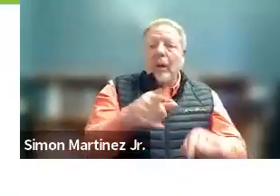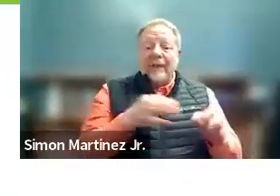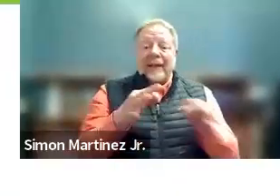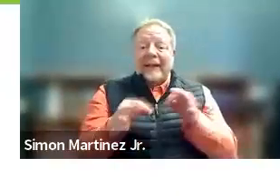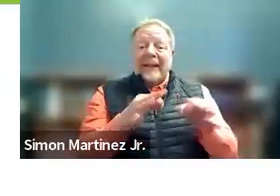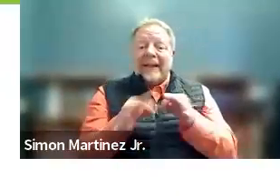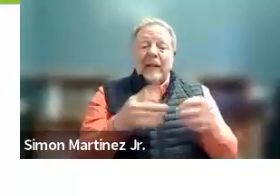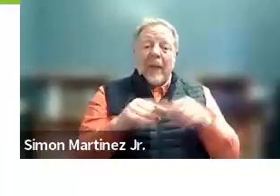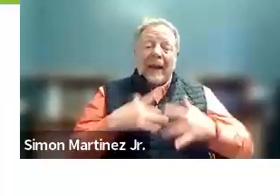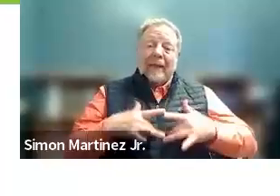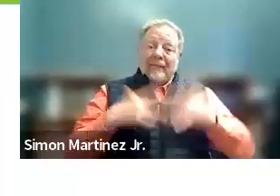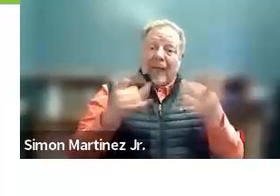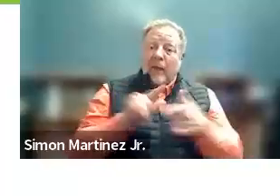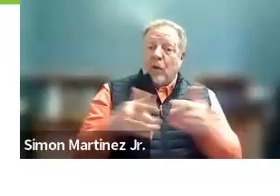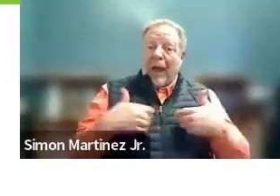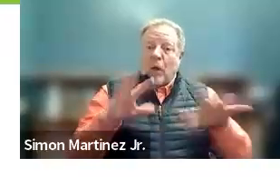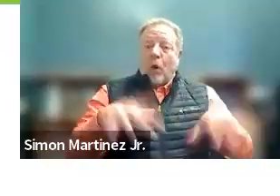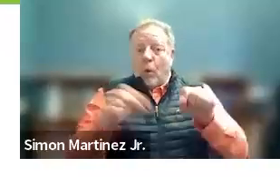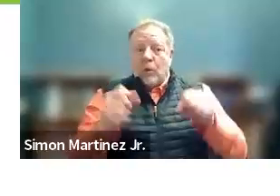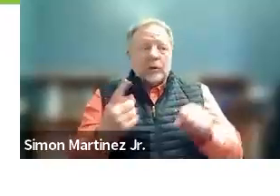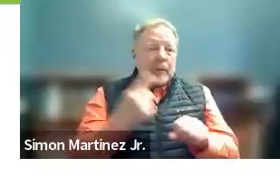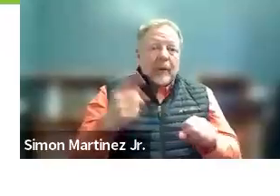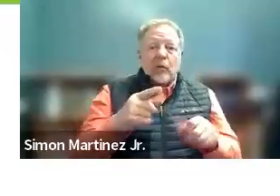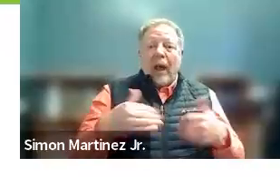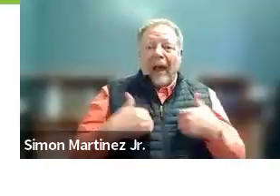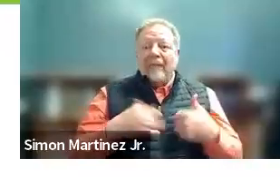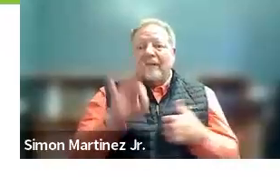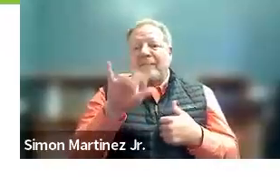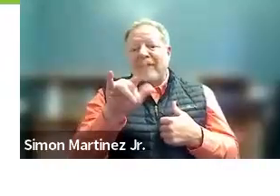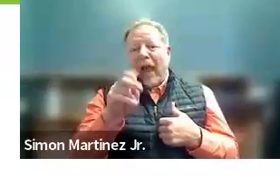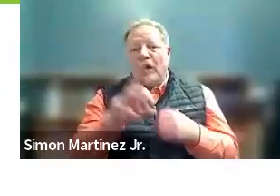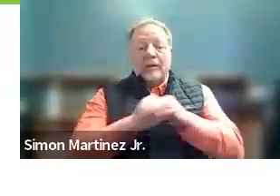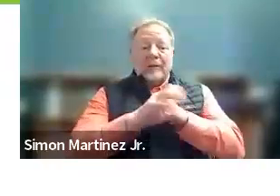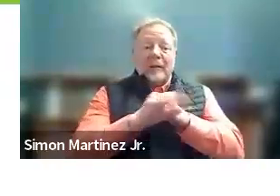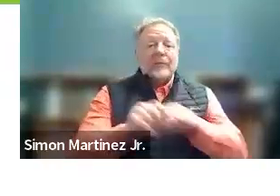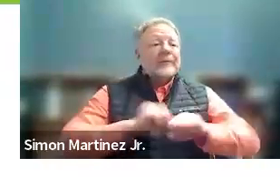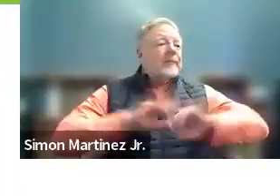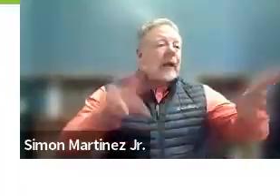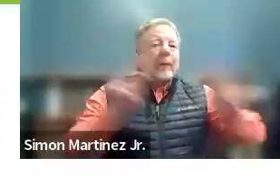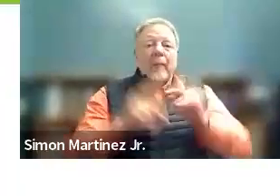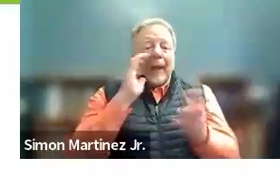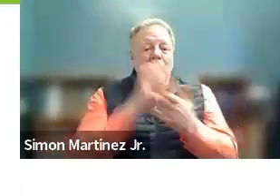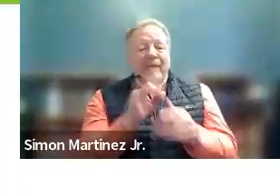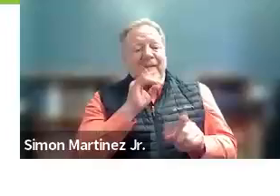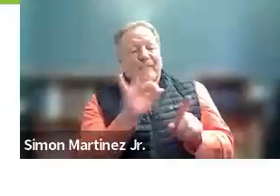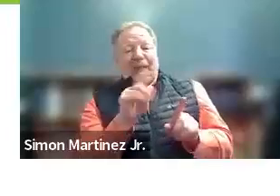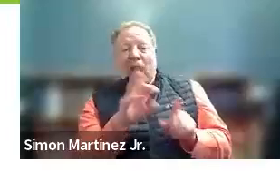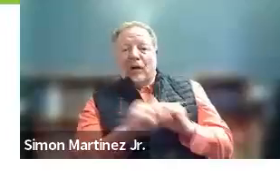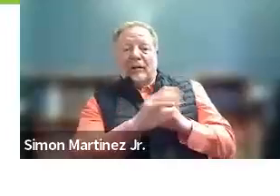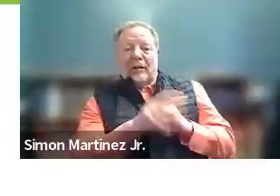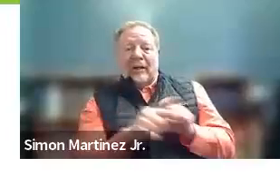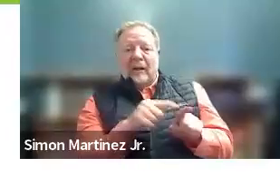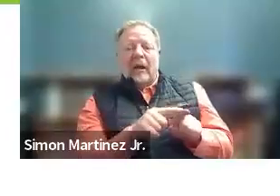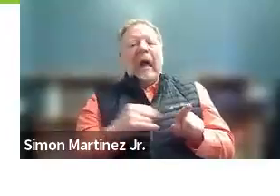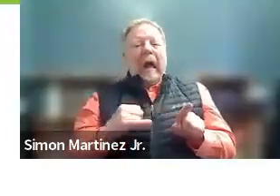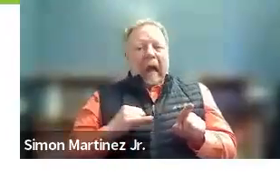event that you're having, and you have like a flyer, and you're just sending people like an image of the flyer,